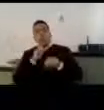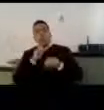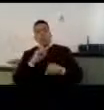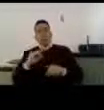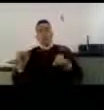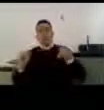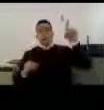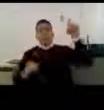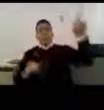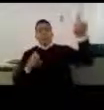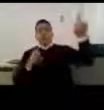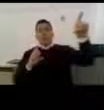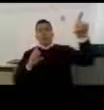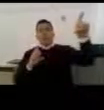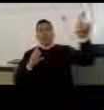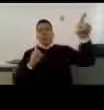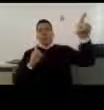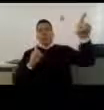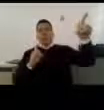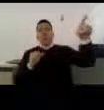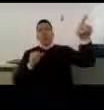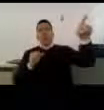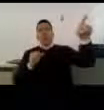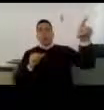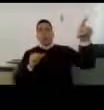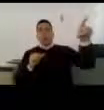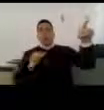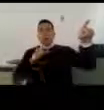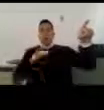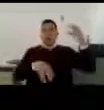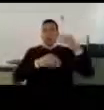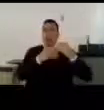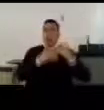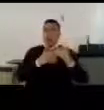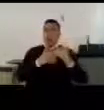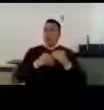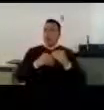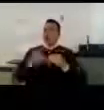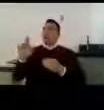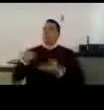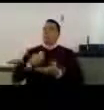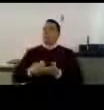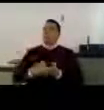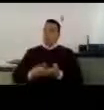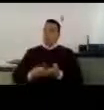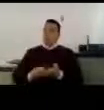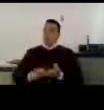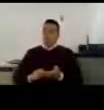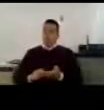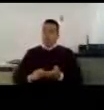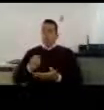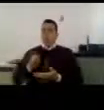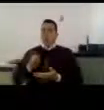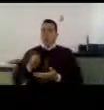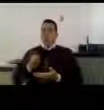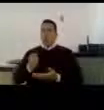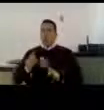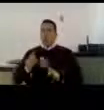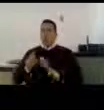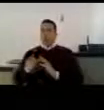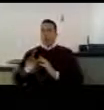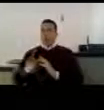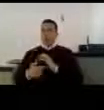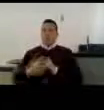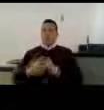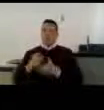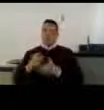before... I'll just say, looking around, the note cards didn't make it, so you could write it in your little notepad and rip it out.